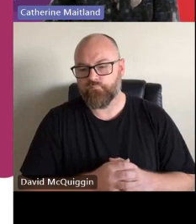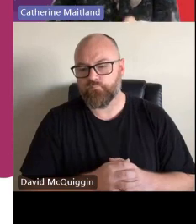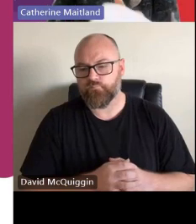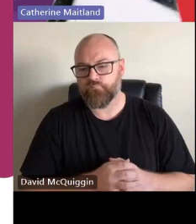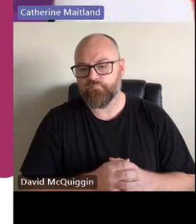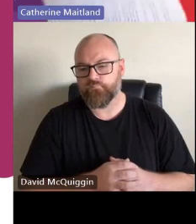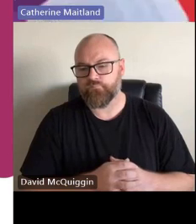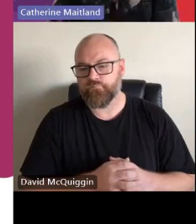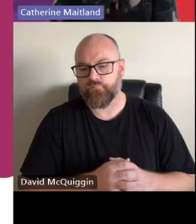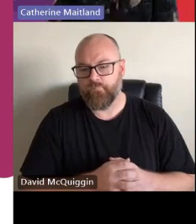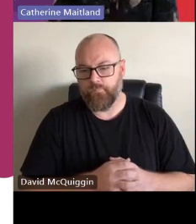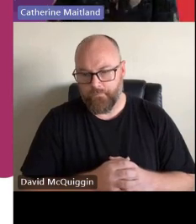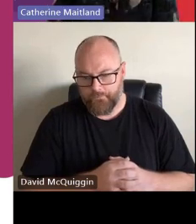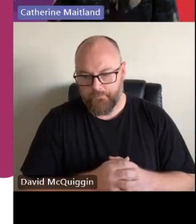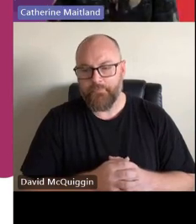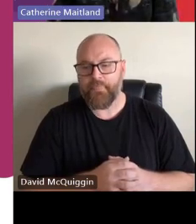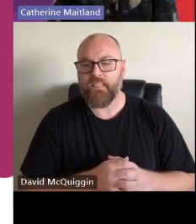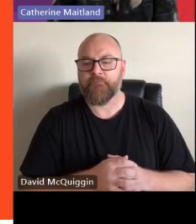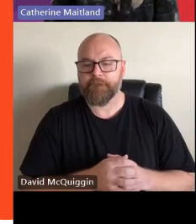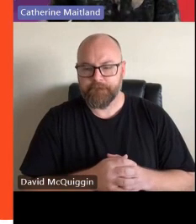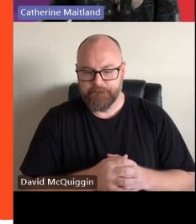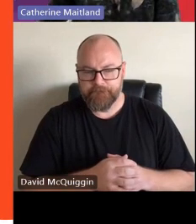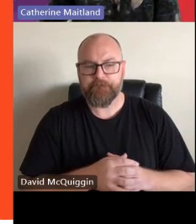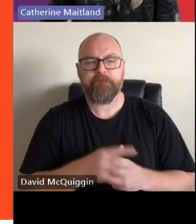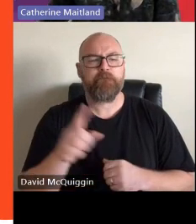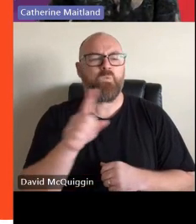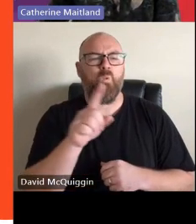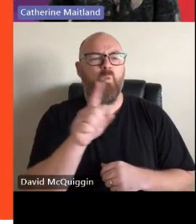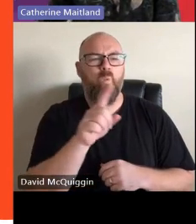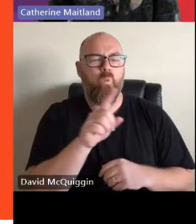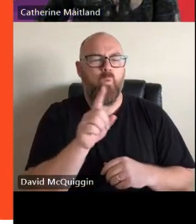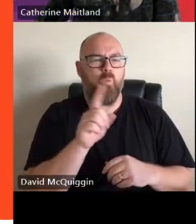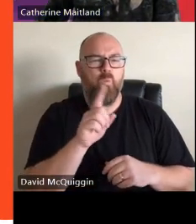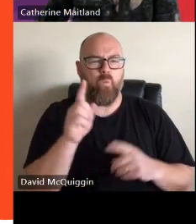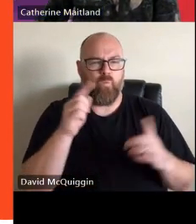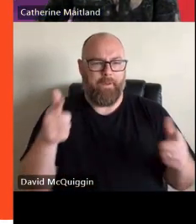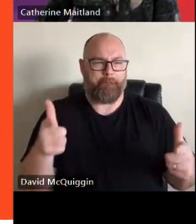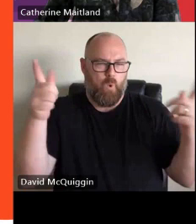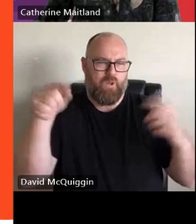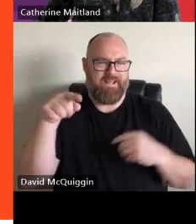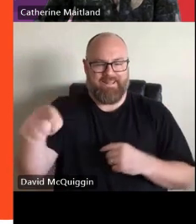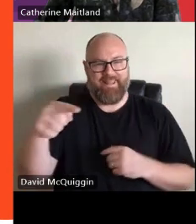What do employers think would improve?